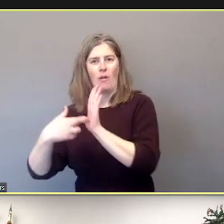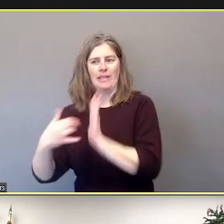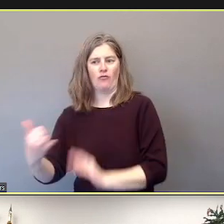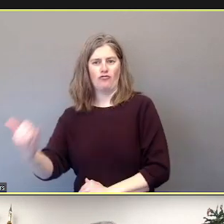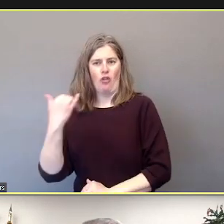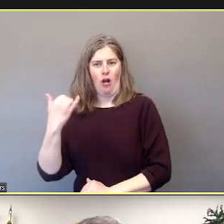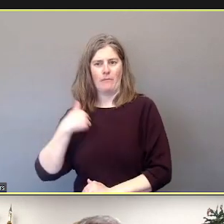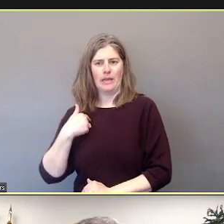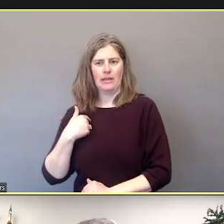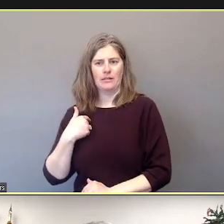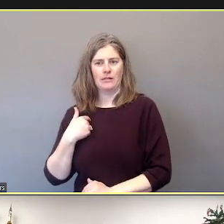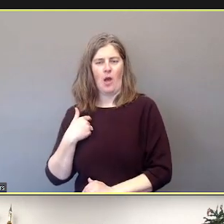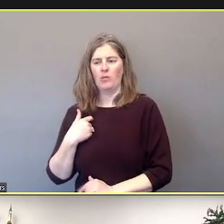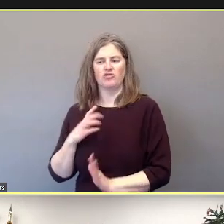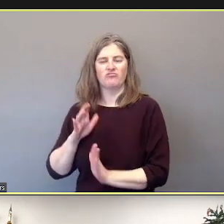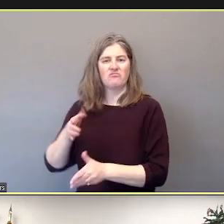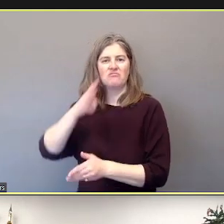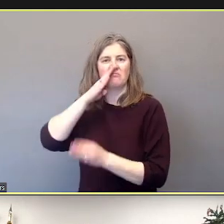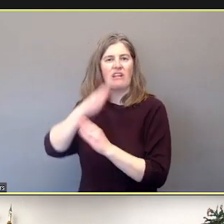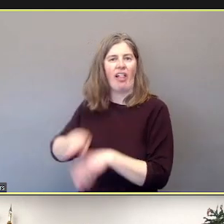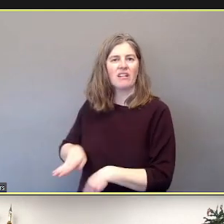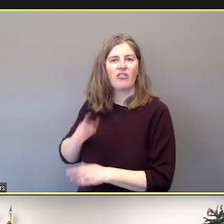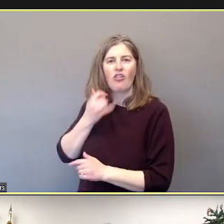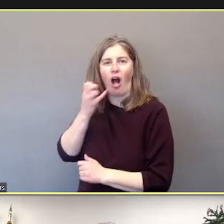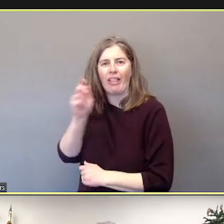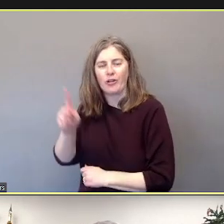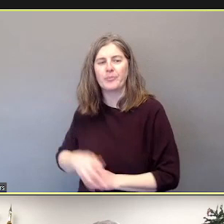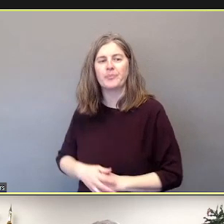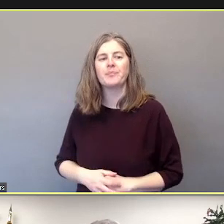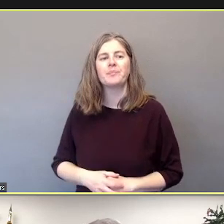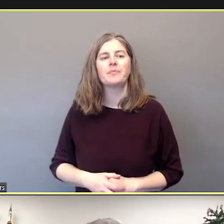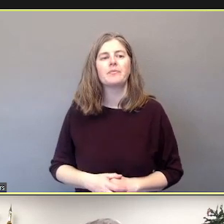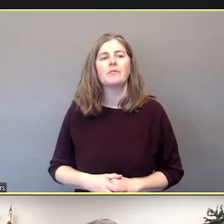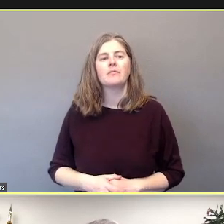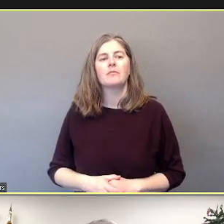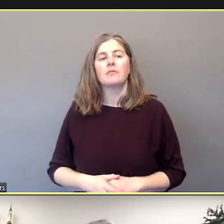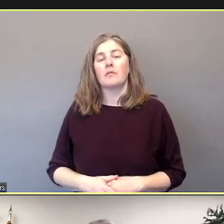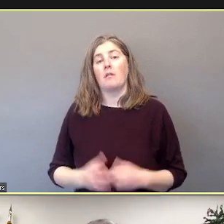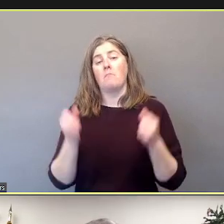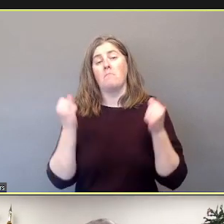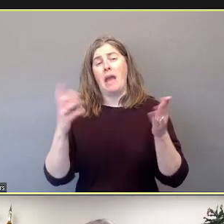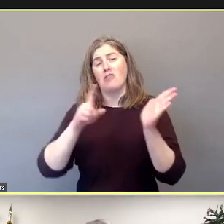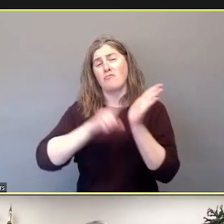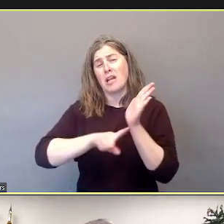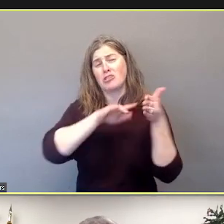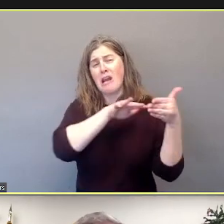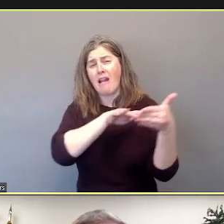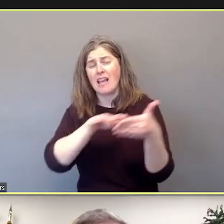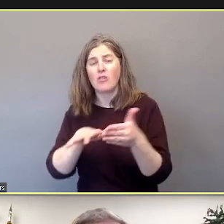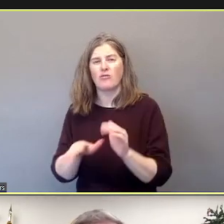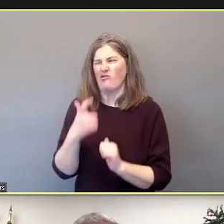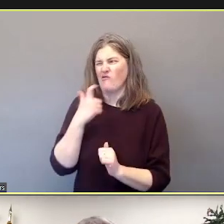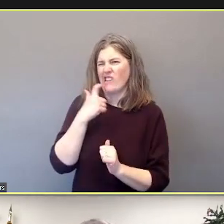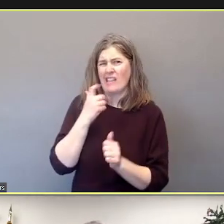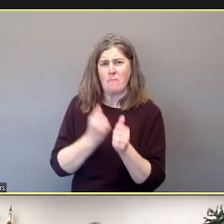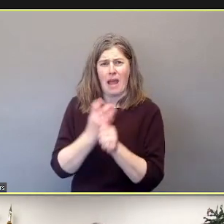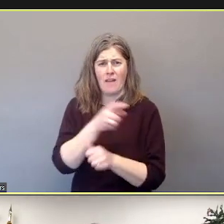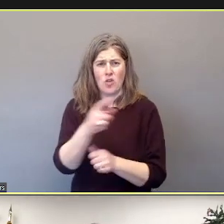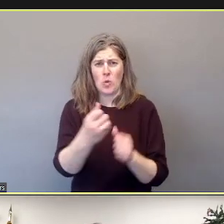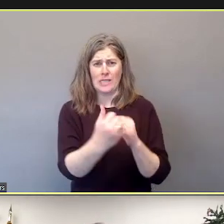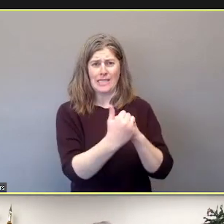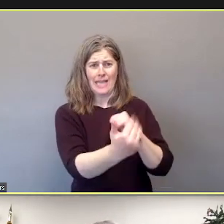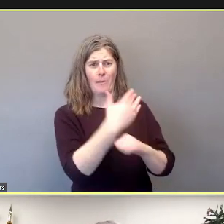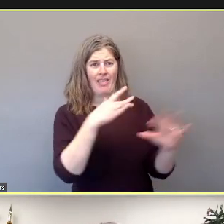to just say I'll call later. And lots of studies out there. And then recently, and a lot of you sent me this link